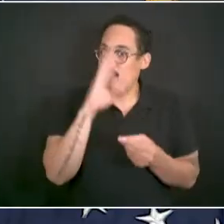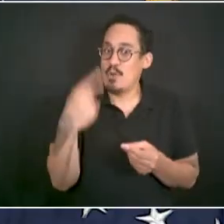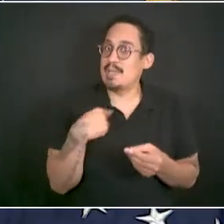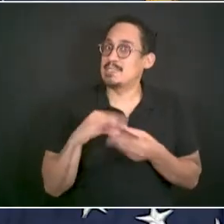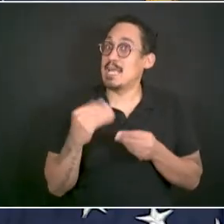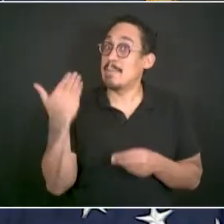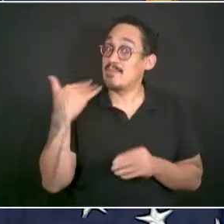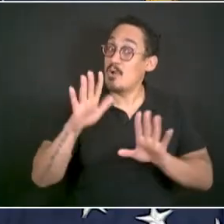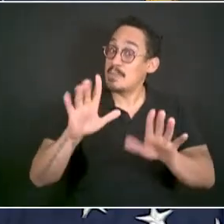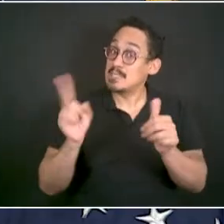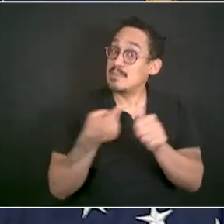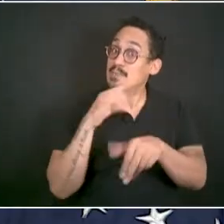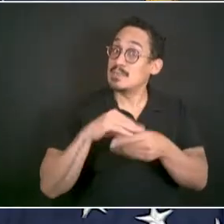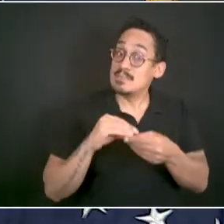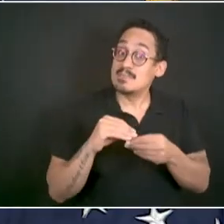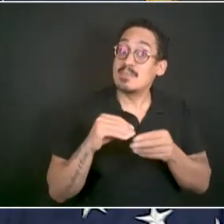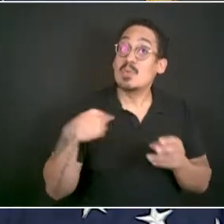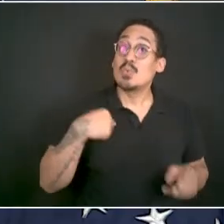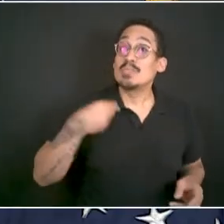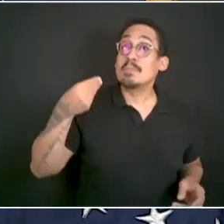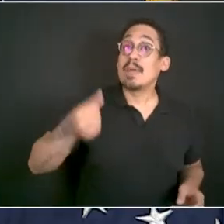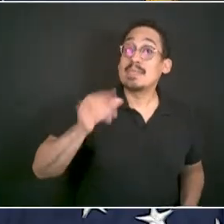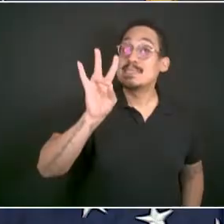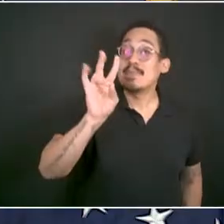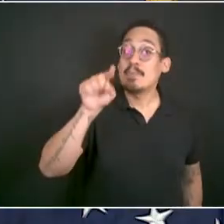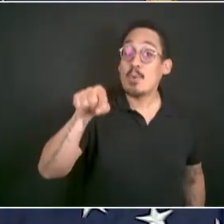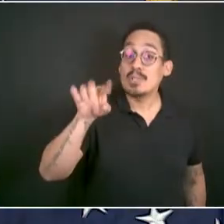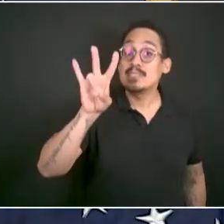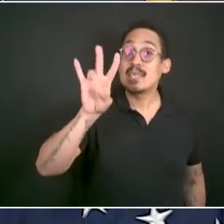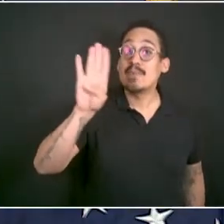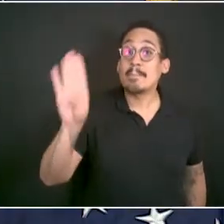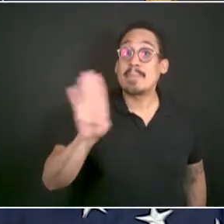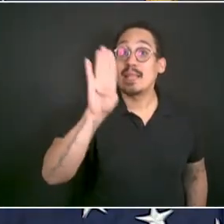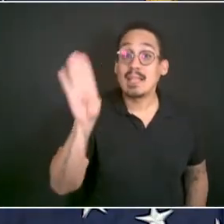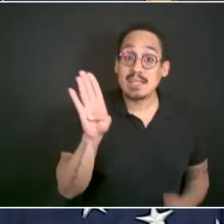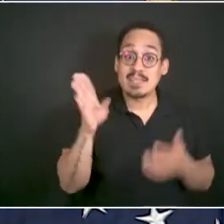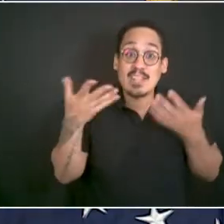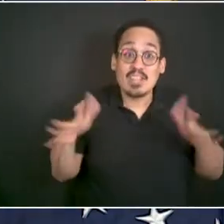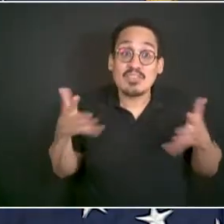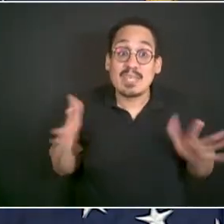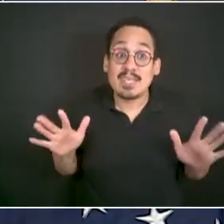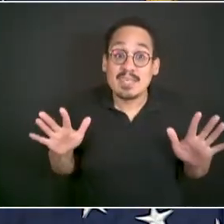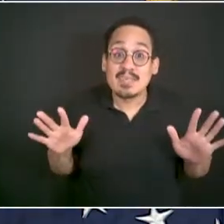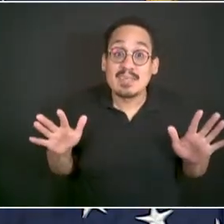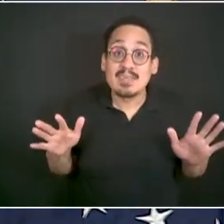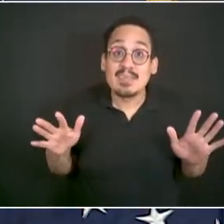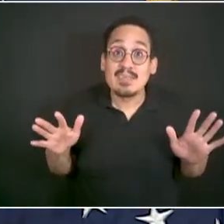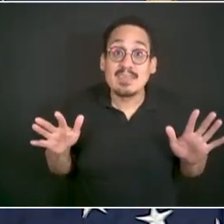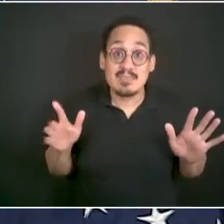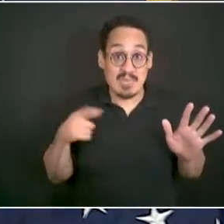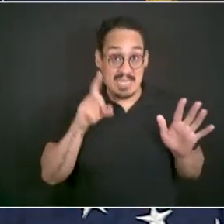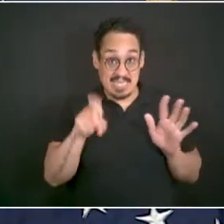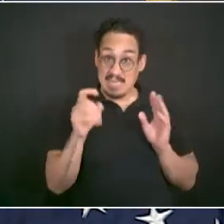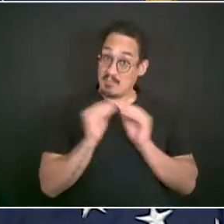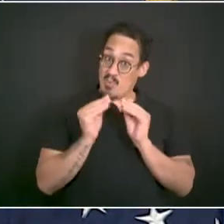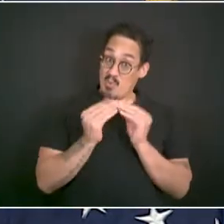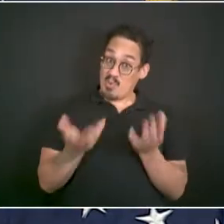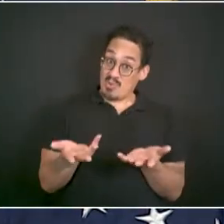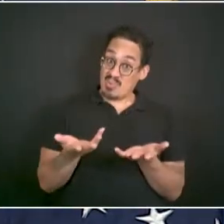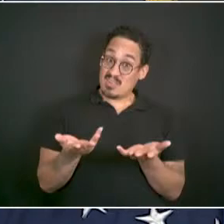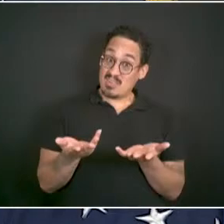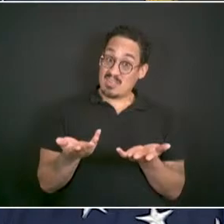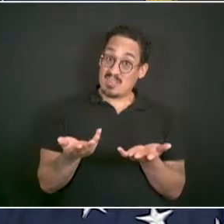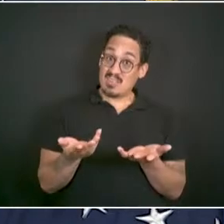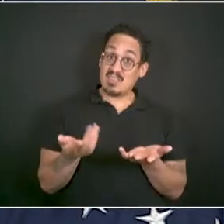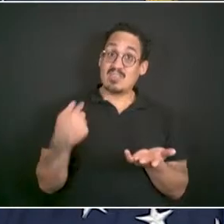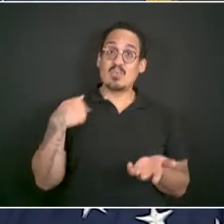spent $7.7 billion. I mean, how much more do New Yorkers have to play? We're the economic engine of